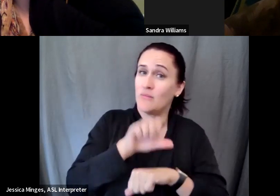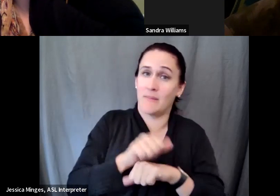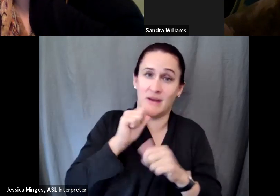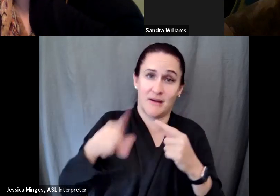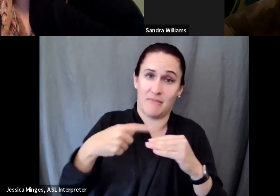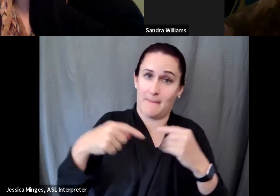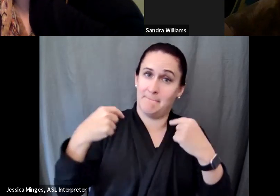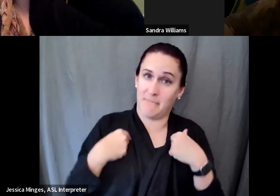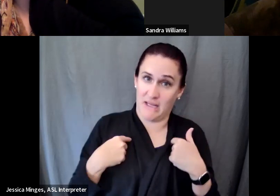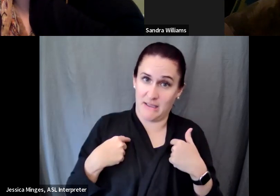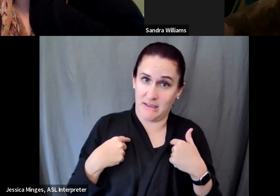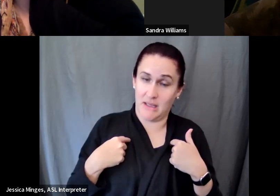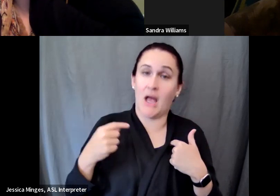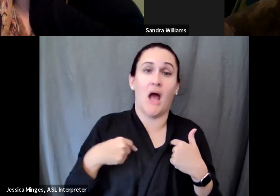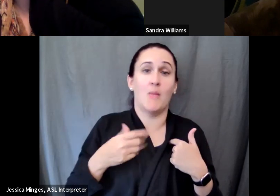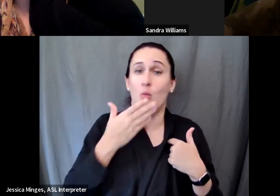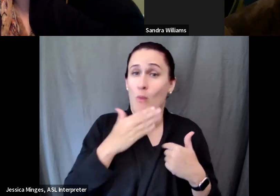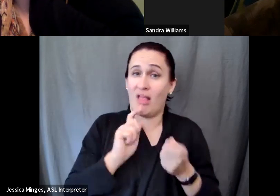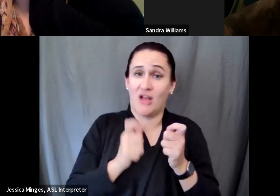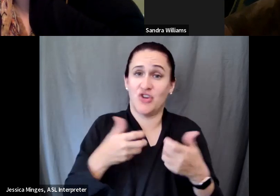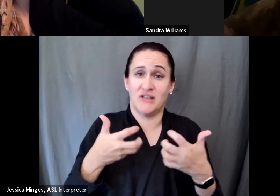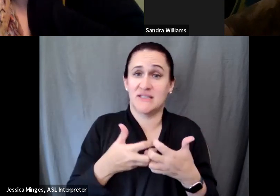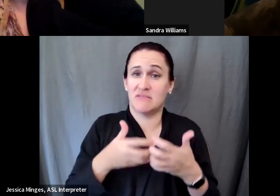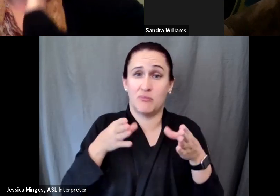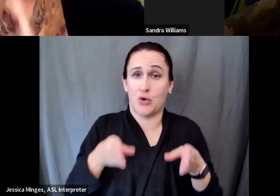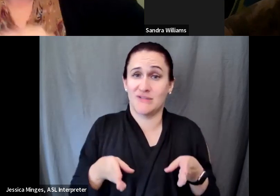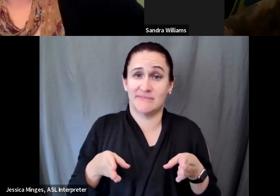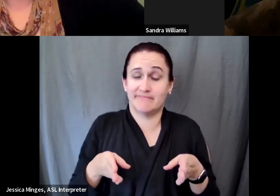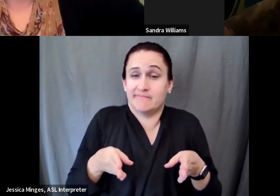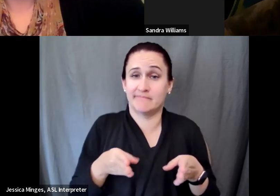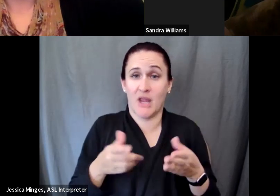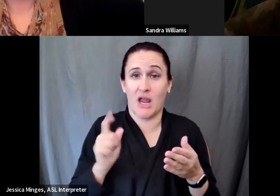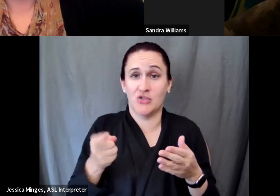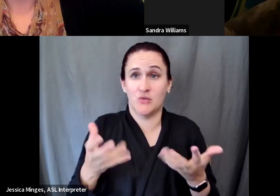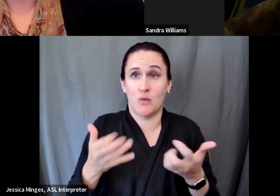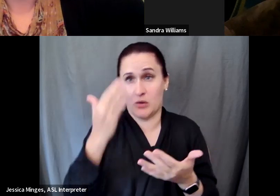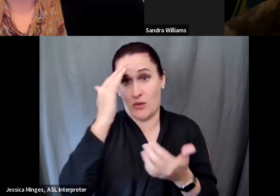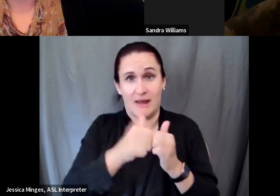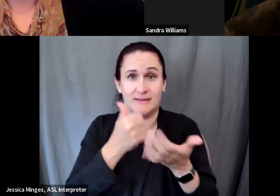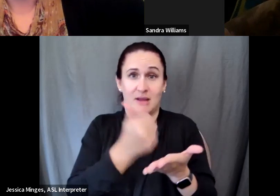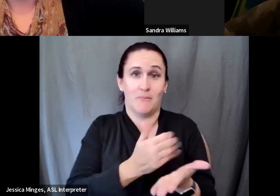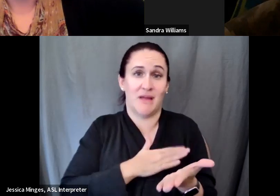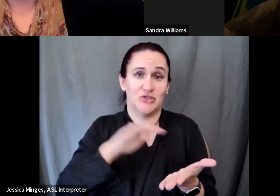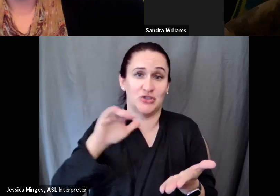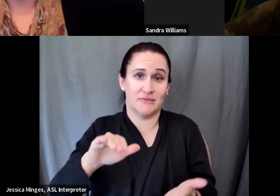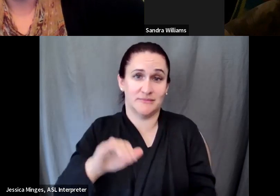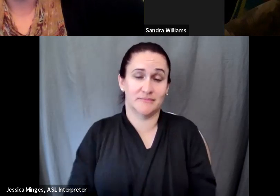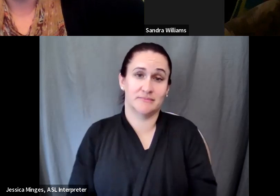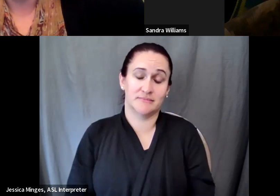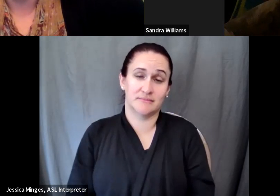me. I'm a well-adjusted person. I just want to know how to help my child.